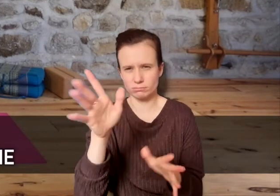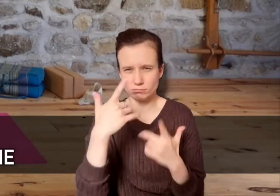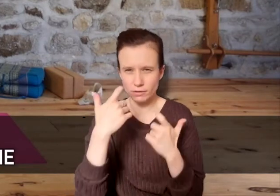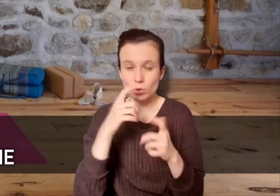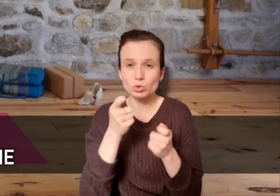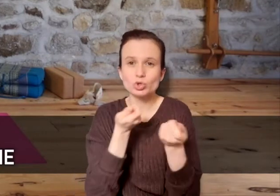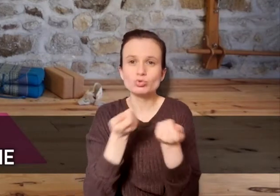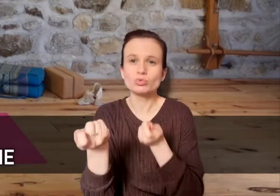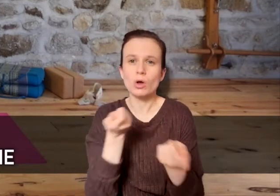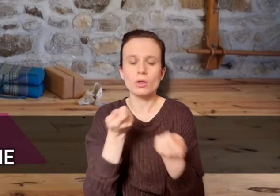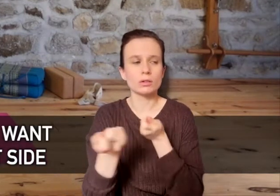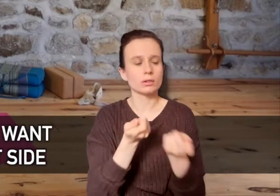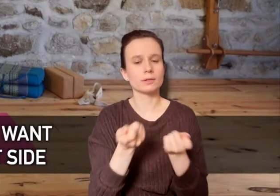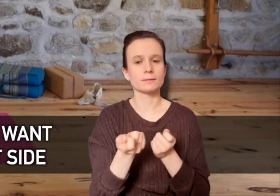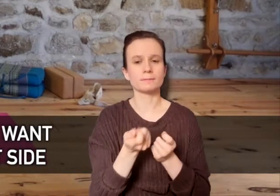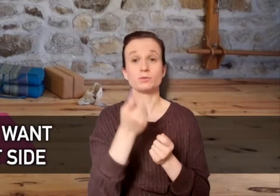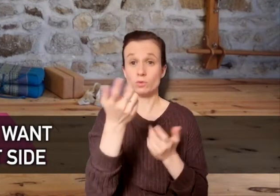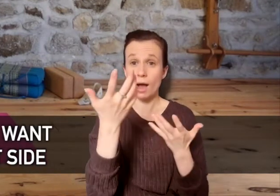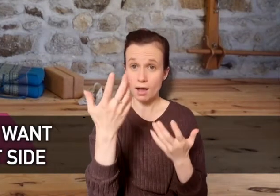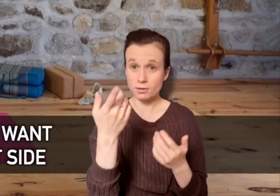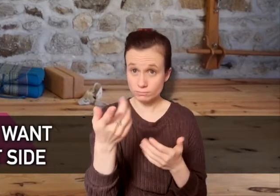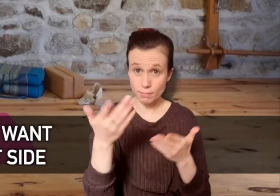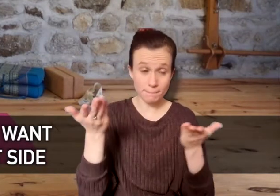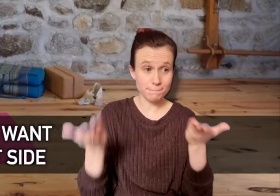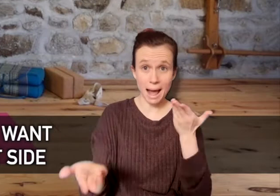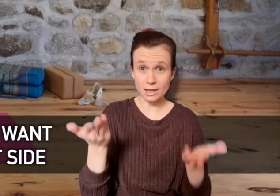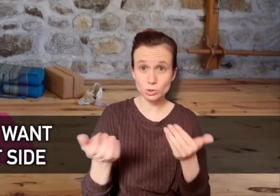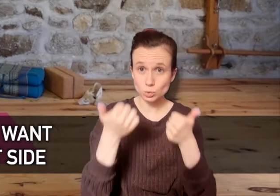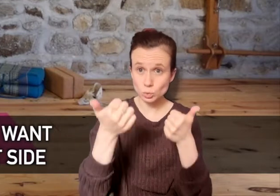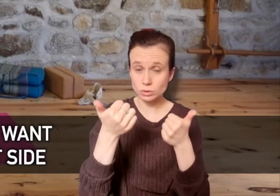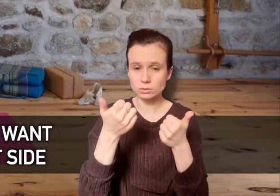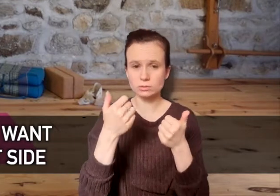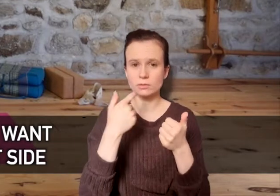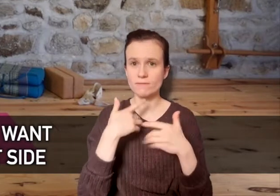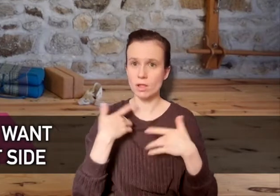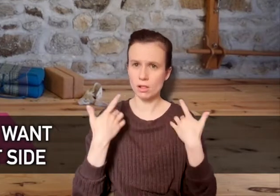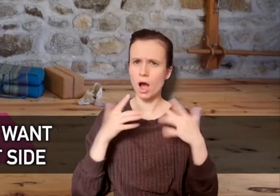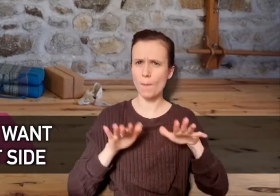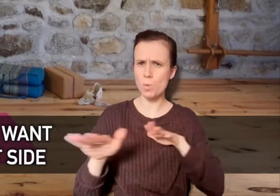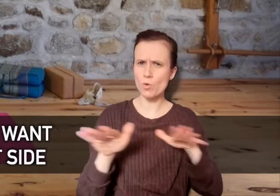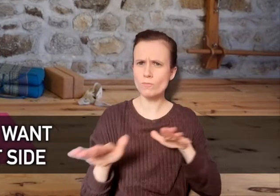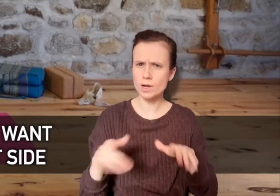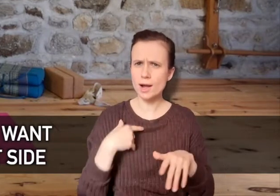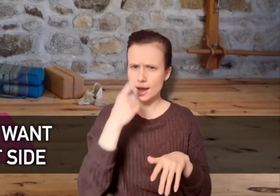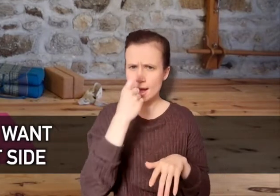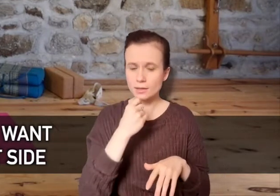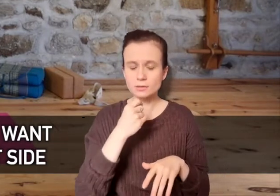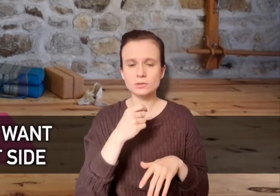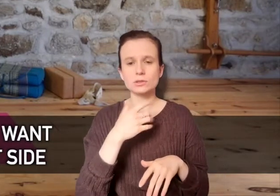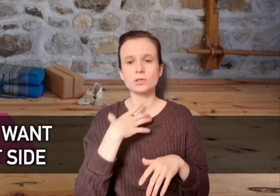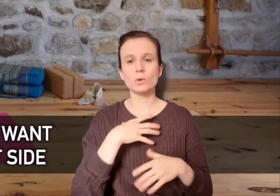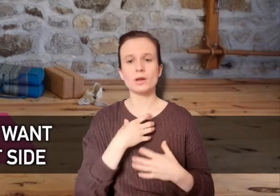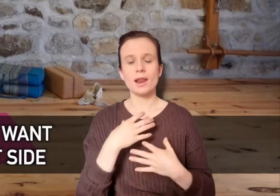want to take this position deeper, if you've got the balance and the mobility, you still want to lift the body.